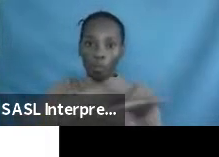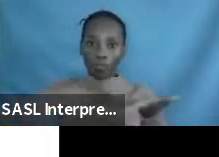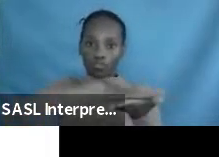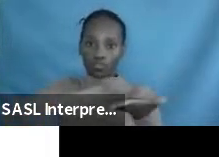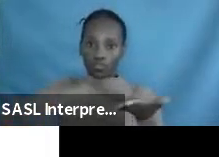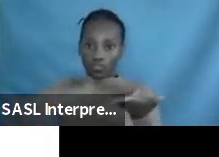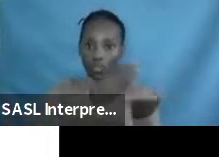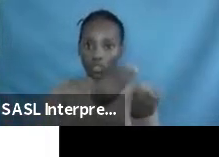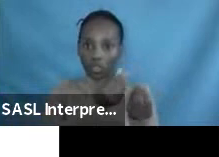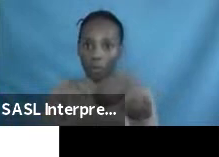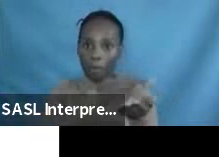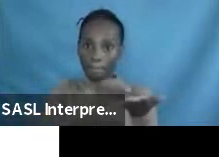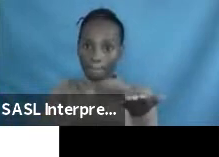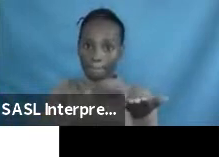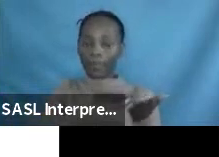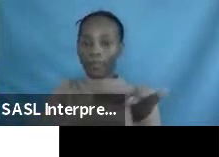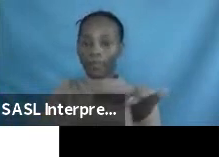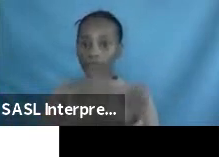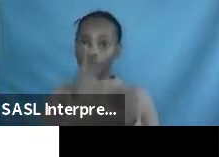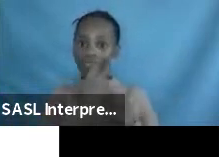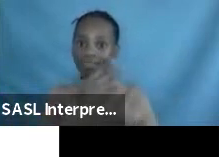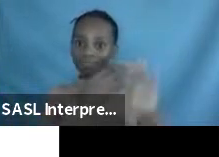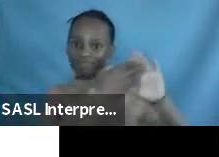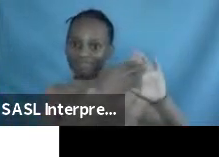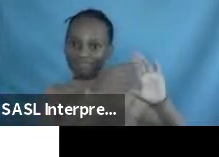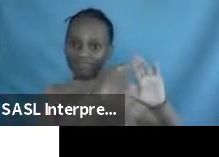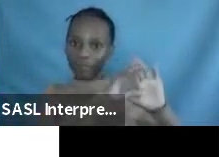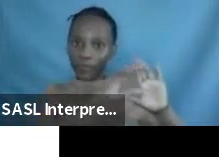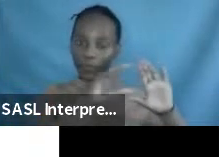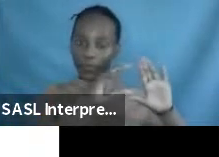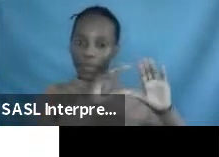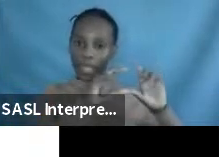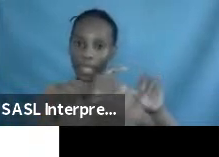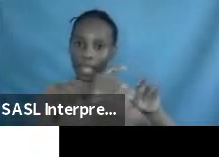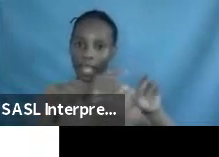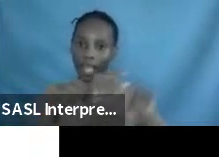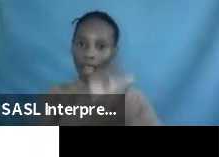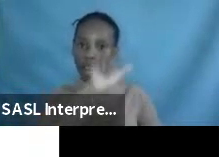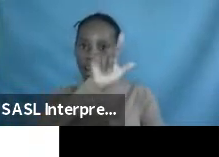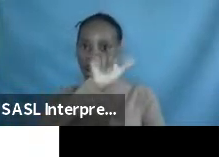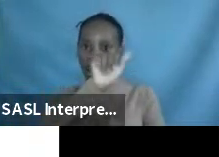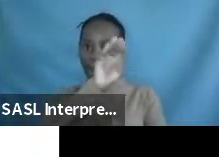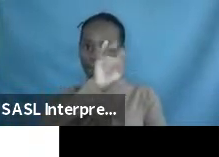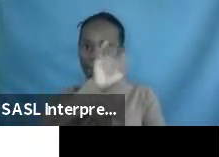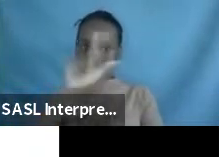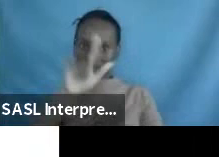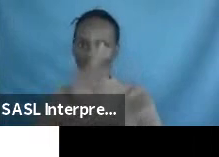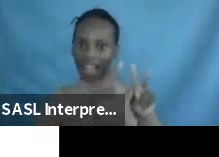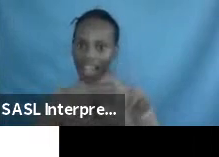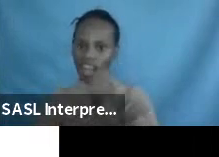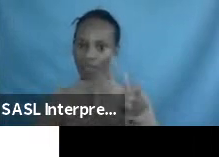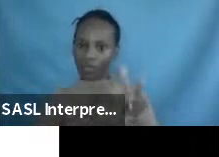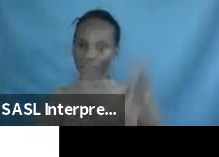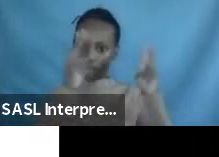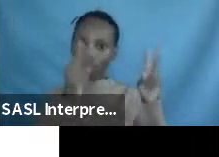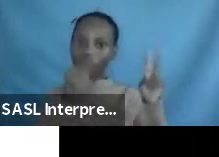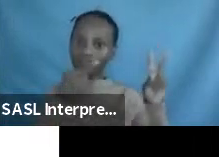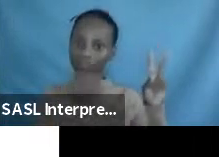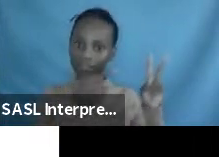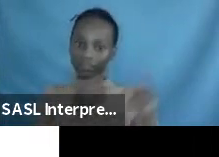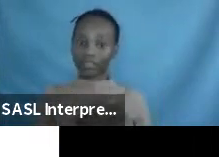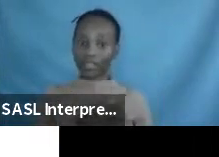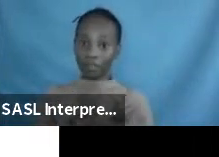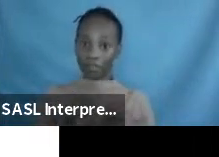the markings as well as the labels that are outside are a little bit different. But from the naked eye, somebody